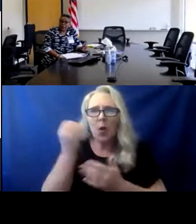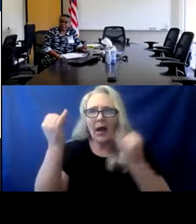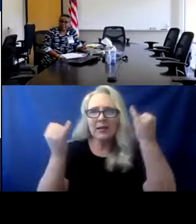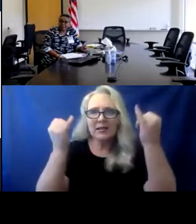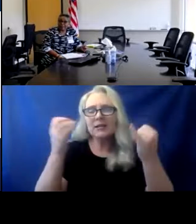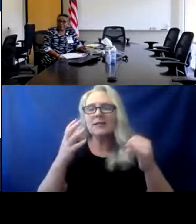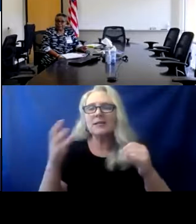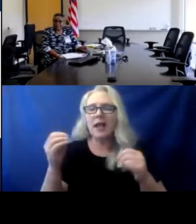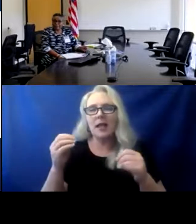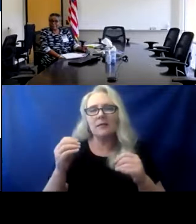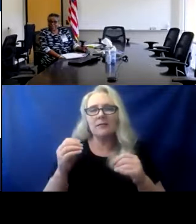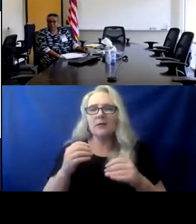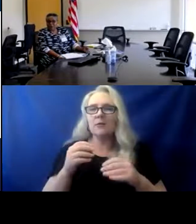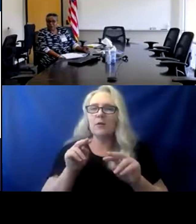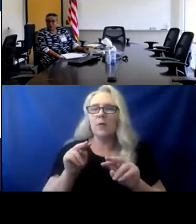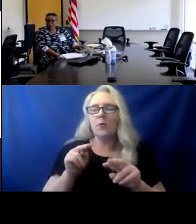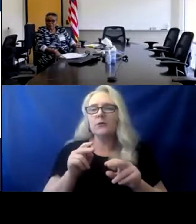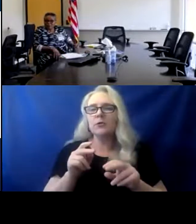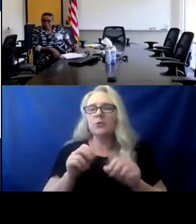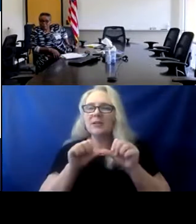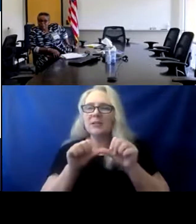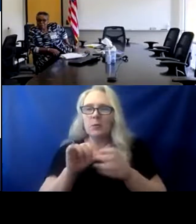that process. Thank you.